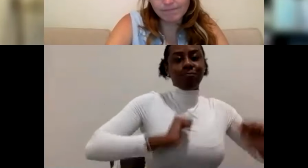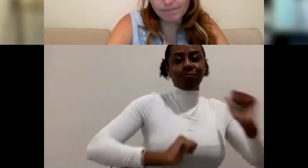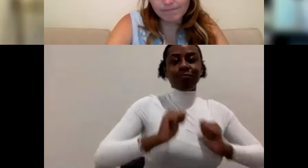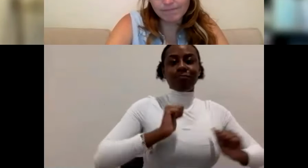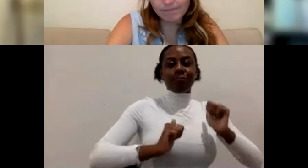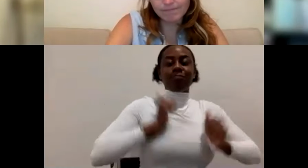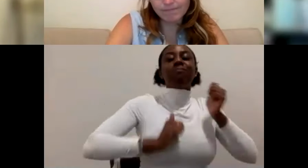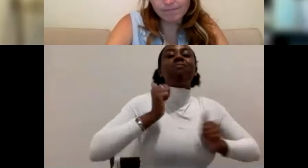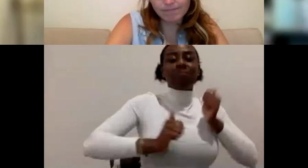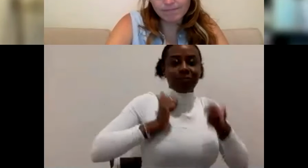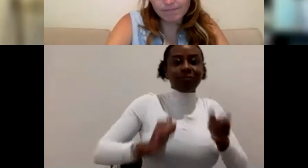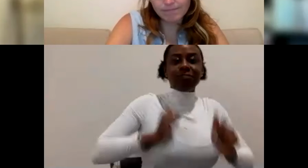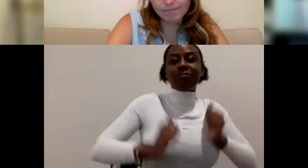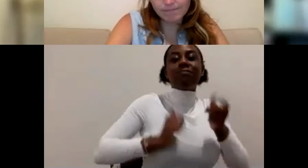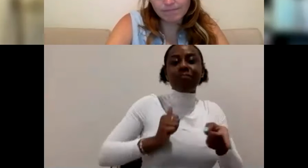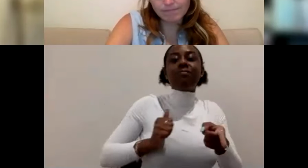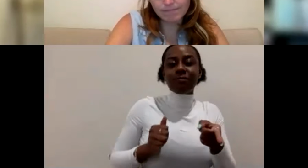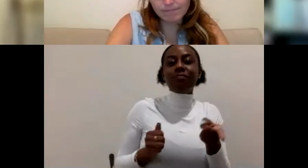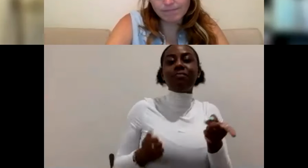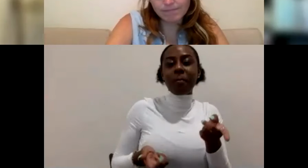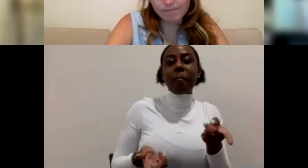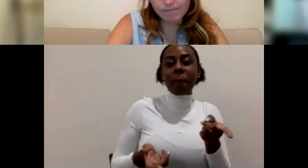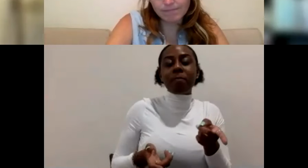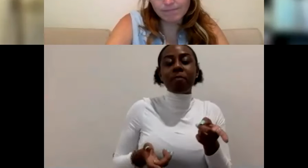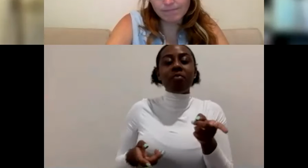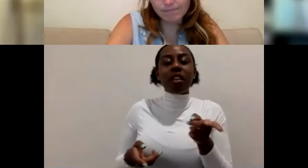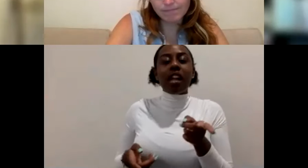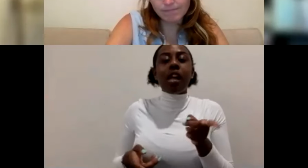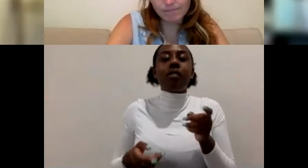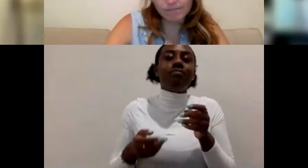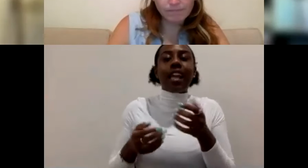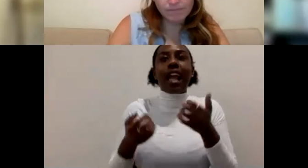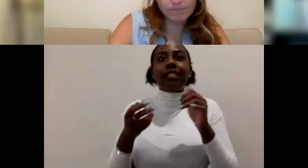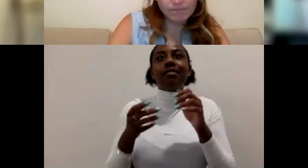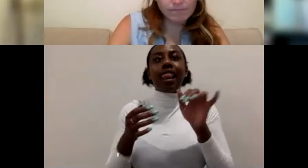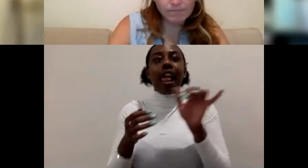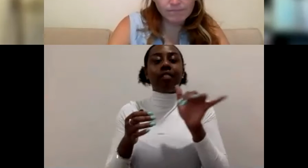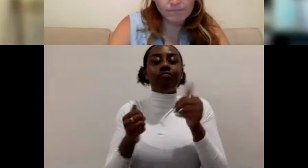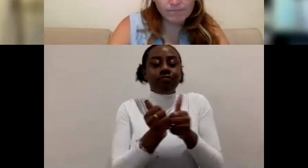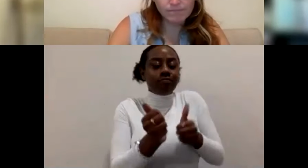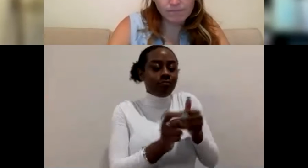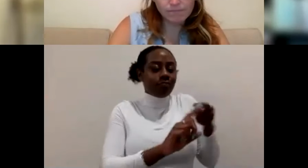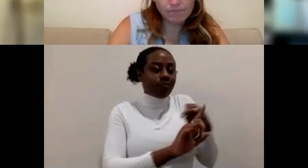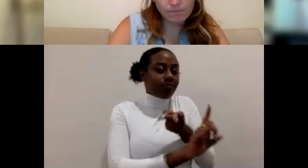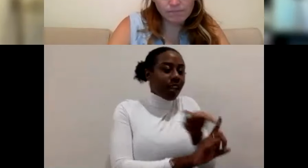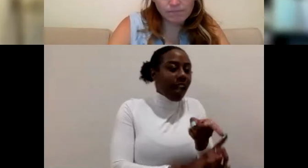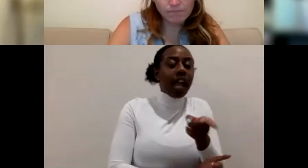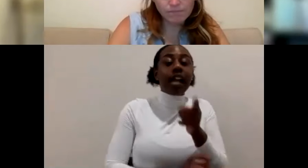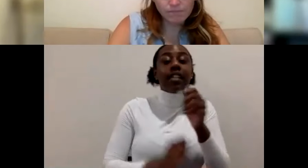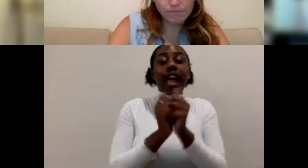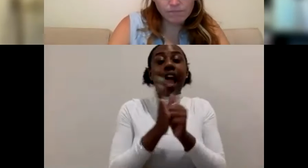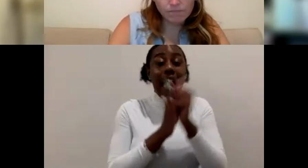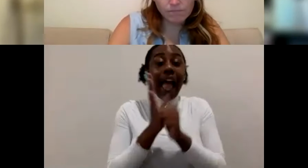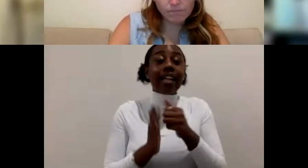around this like act of 1878, which says that we can't have like militarized forces